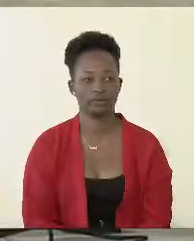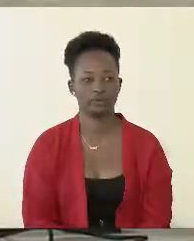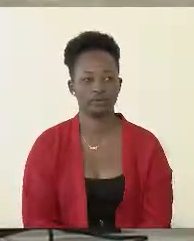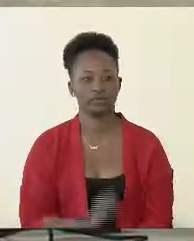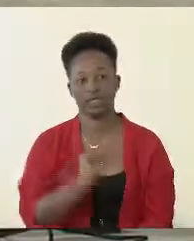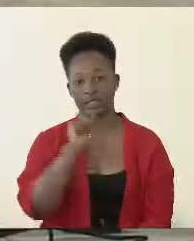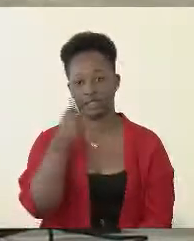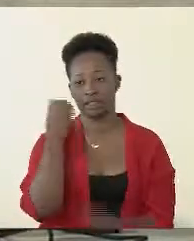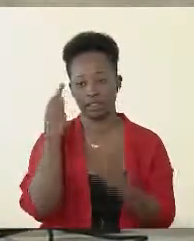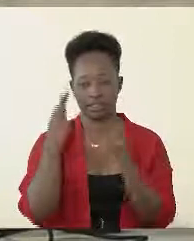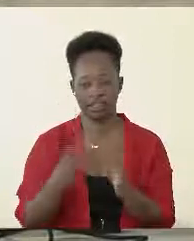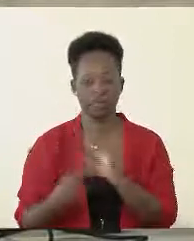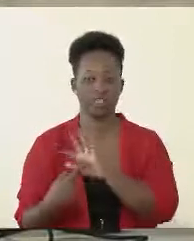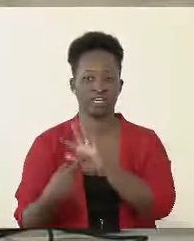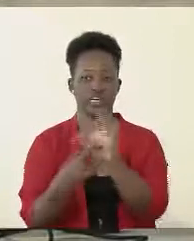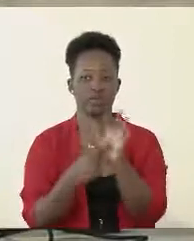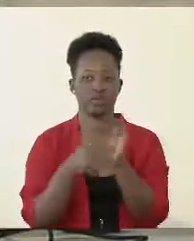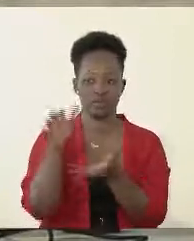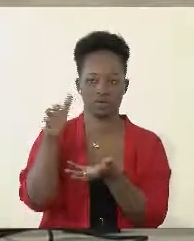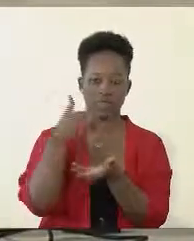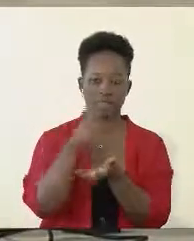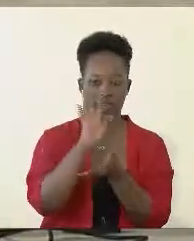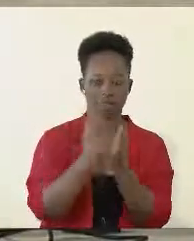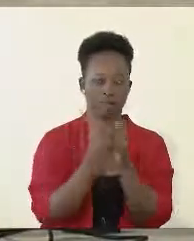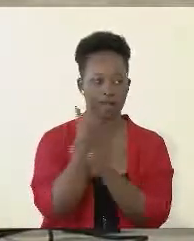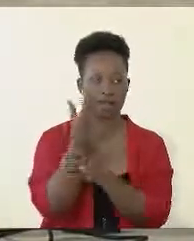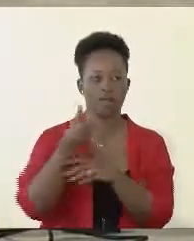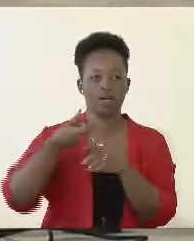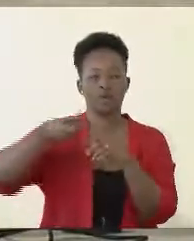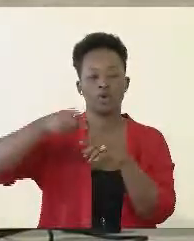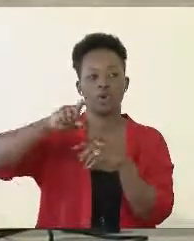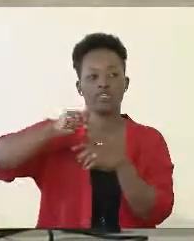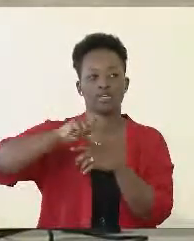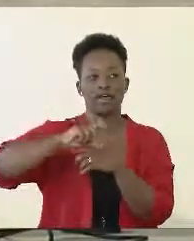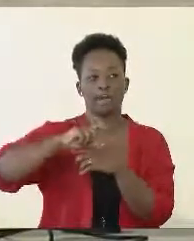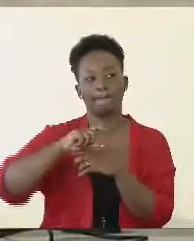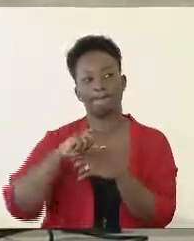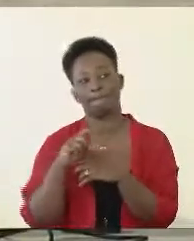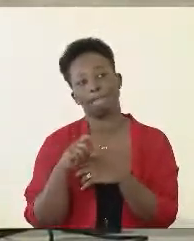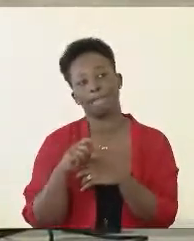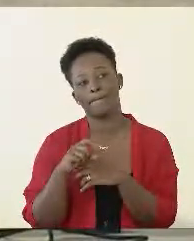give out other indicators like increase in